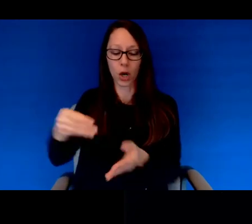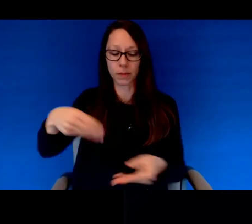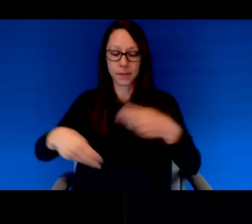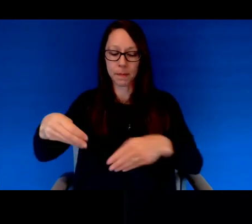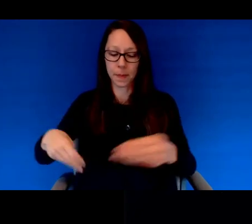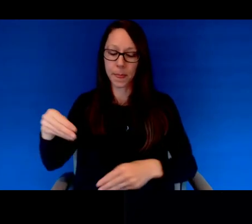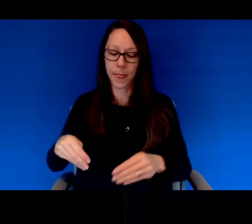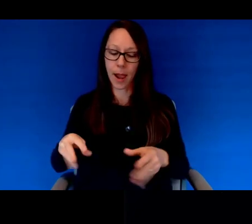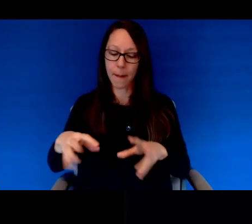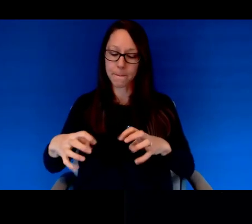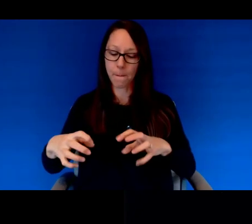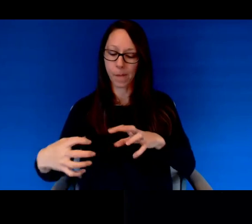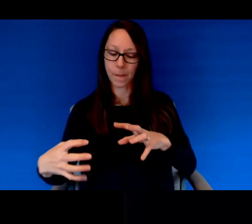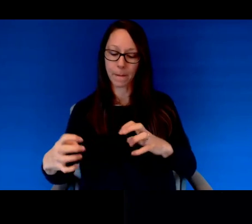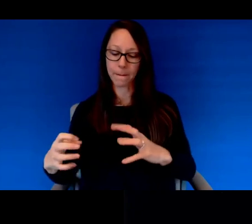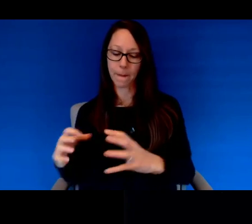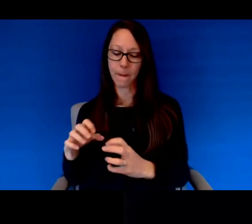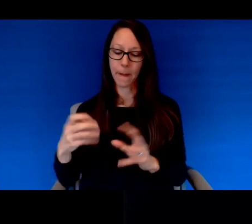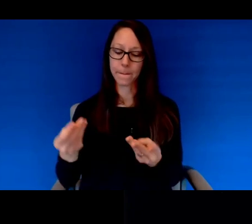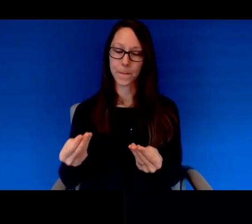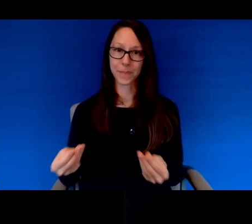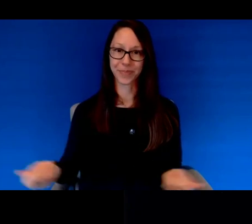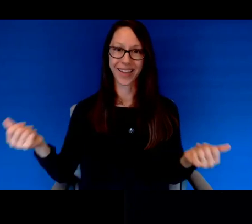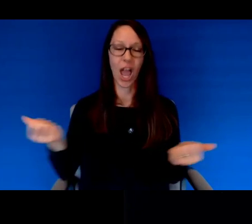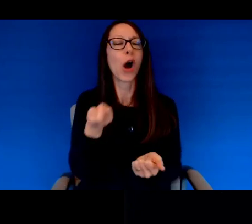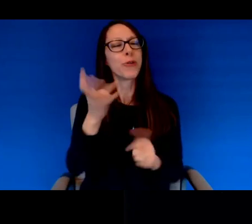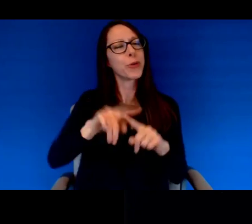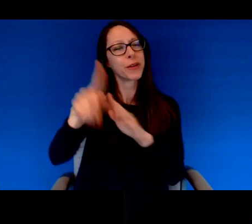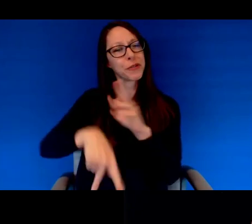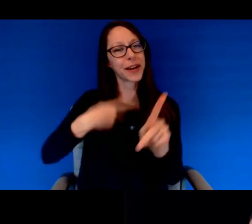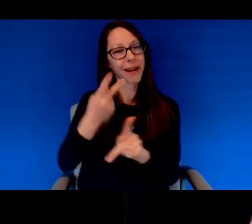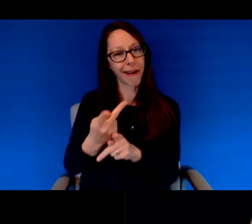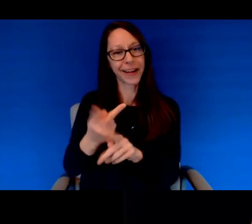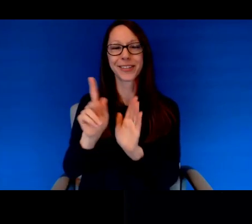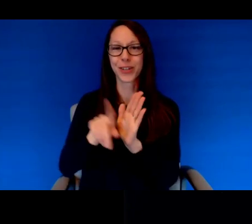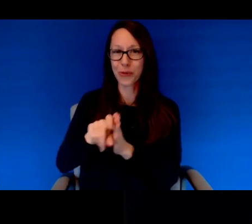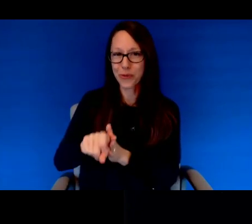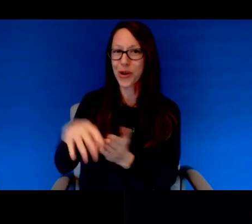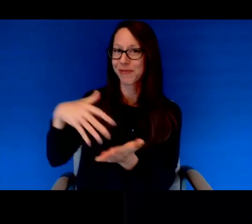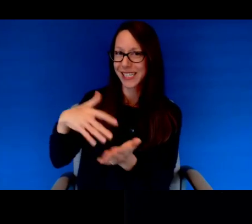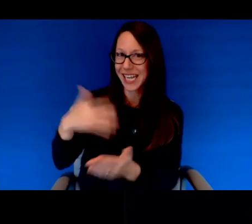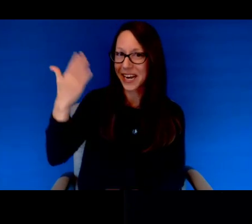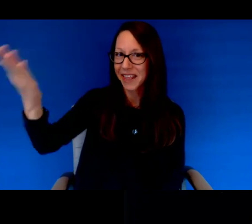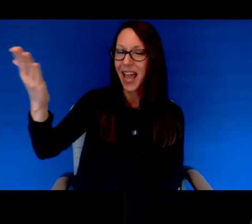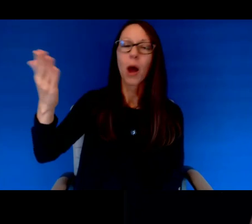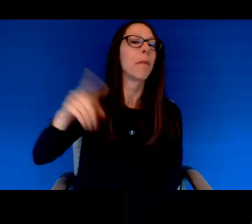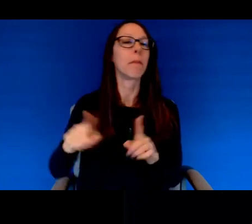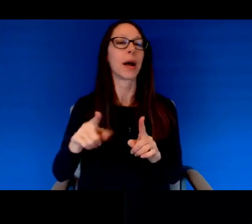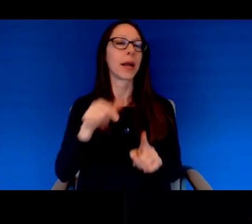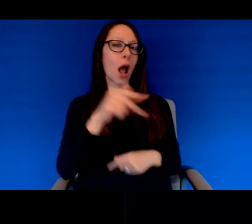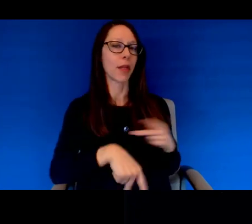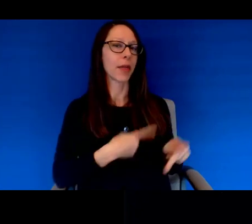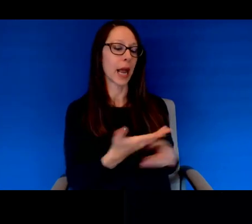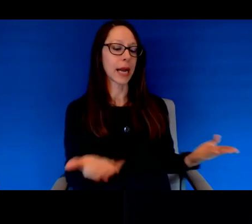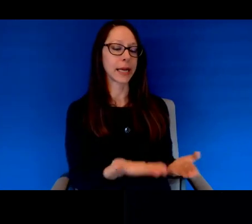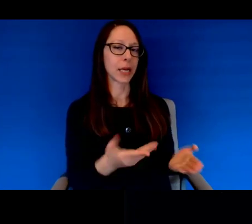matter. There have been a few types of worms studied in space, but not the kind that we use. The kind that we use are the kinds you use for